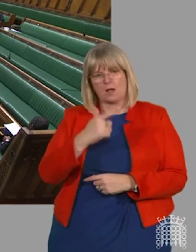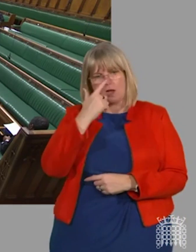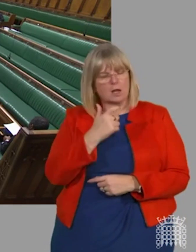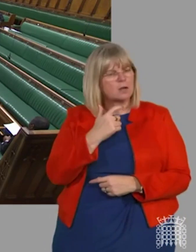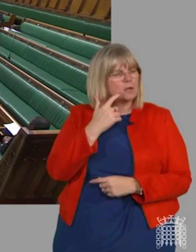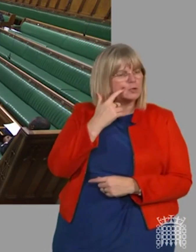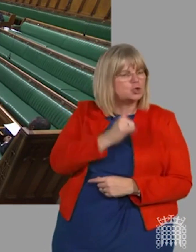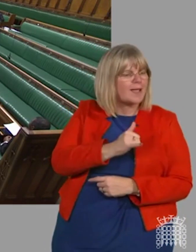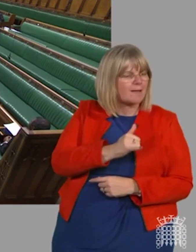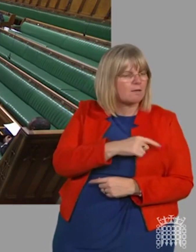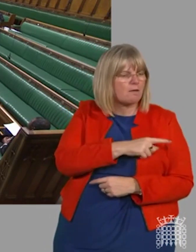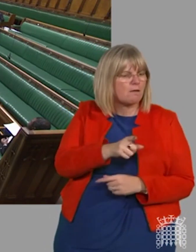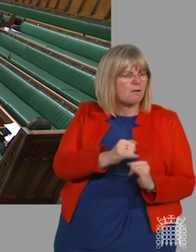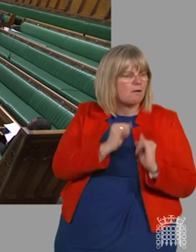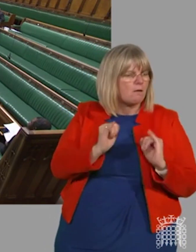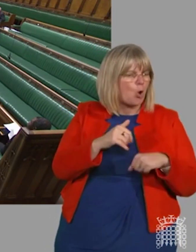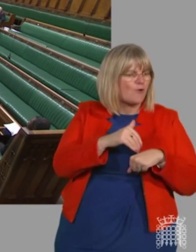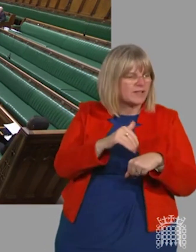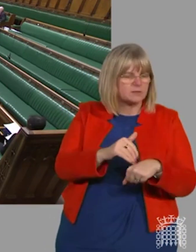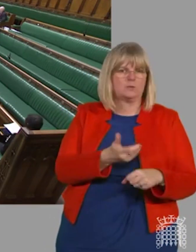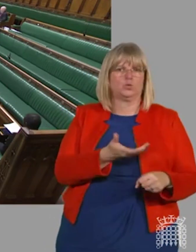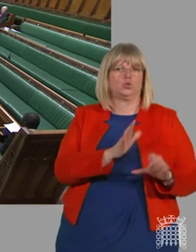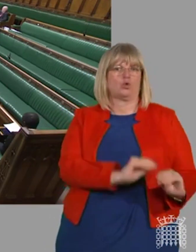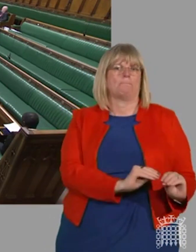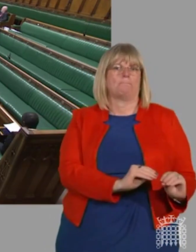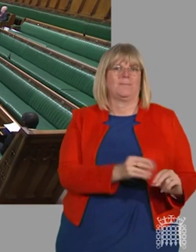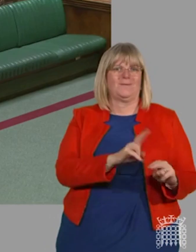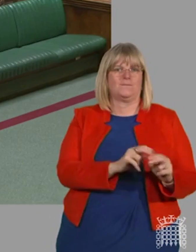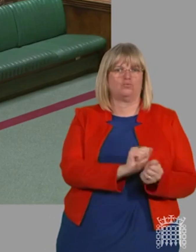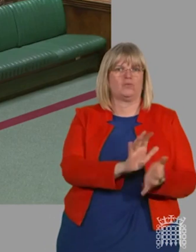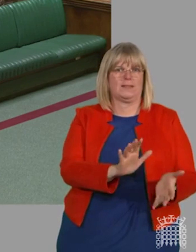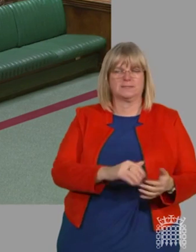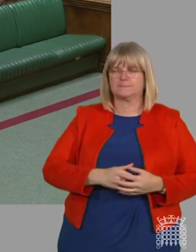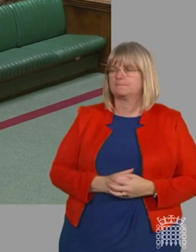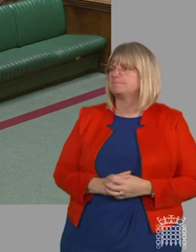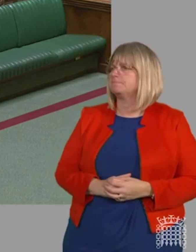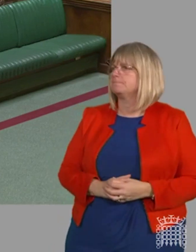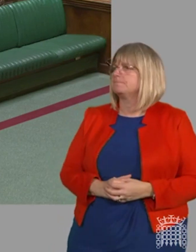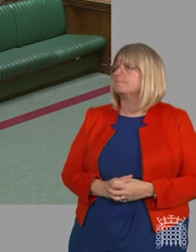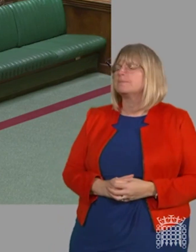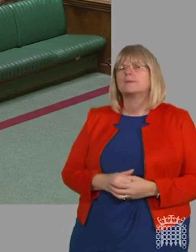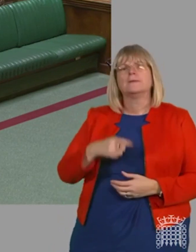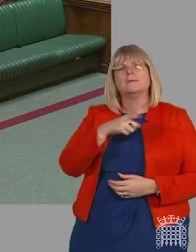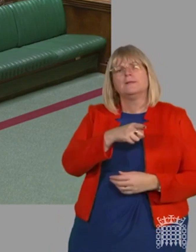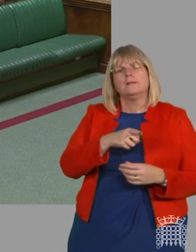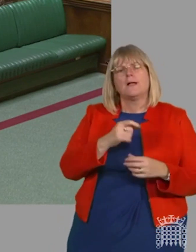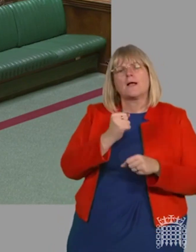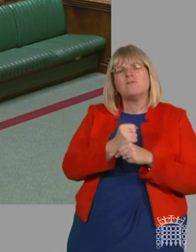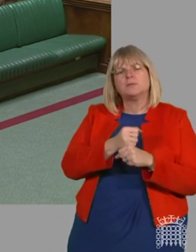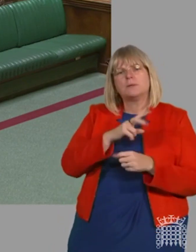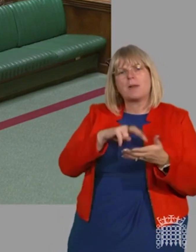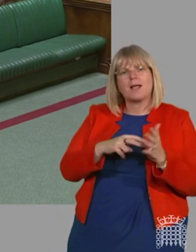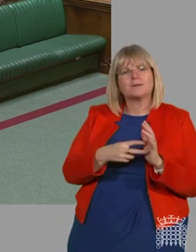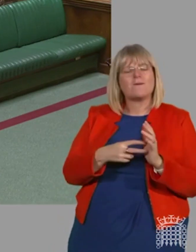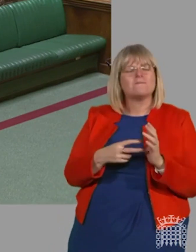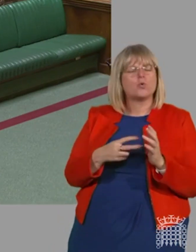The Government's plans to introduce employment tribunal fees suggest users should pay towards running costs, implying that only those using